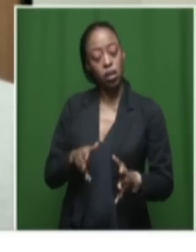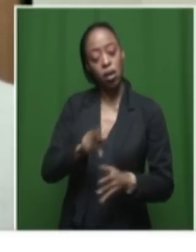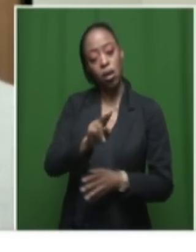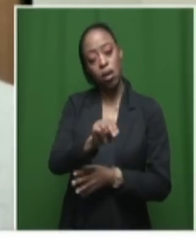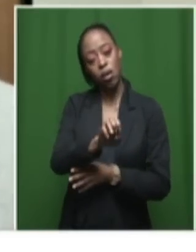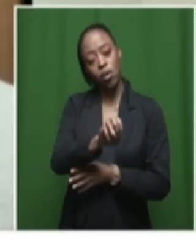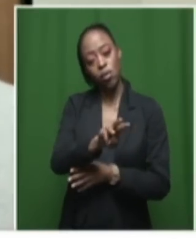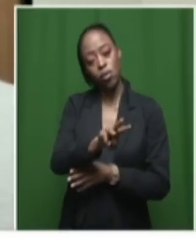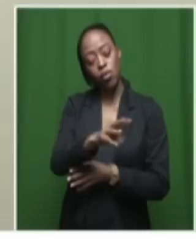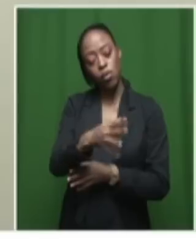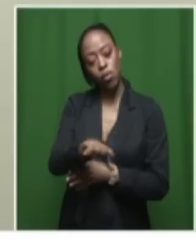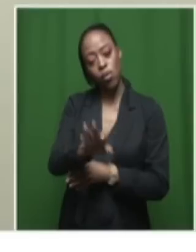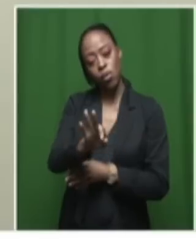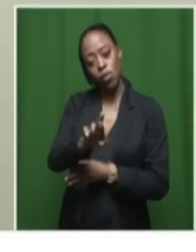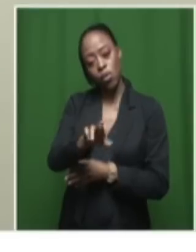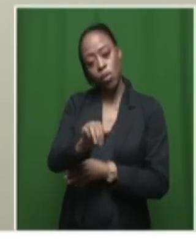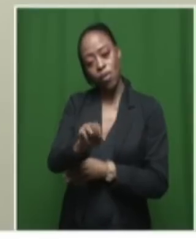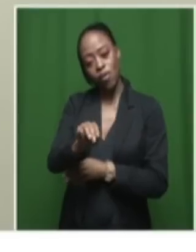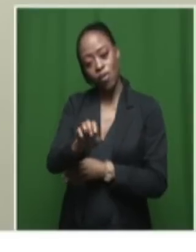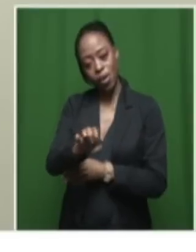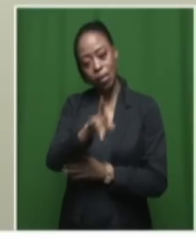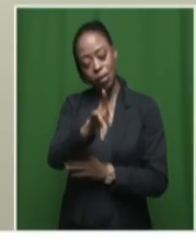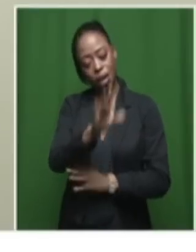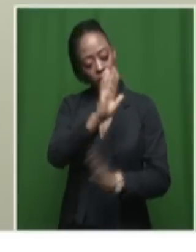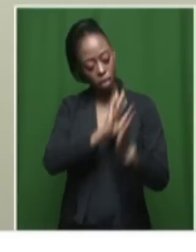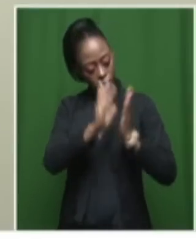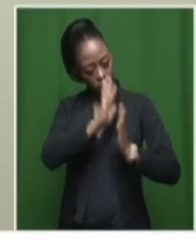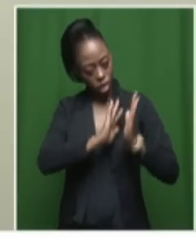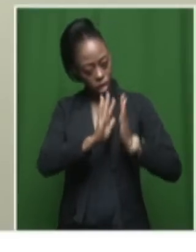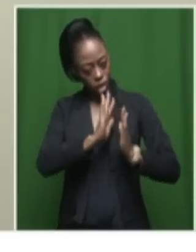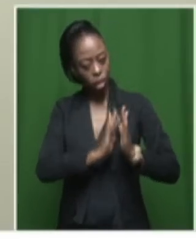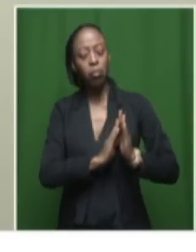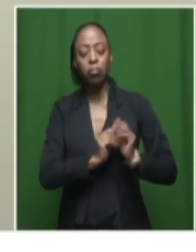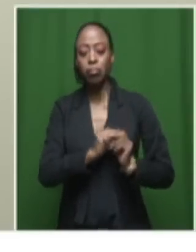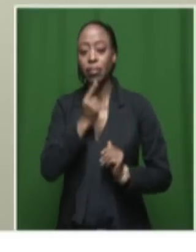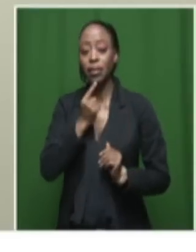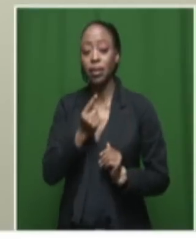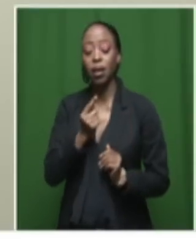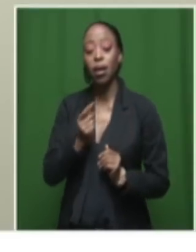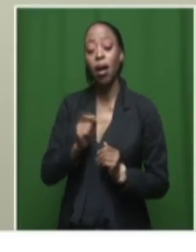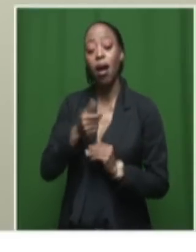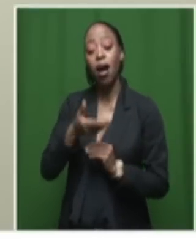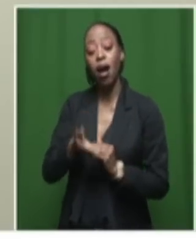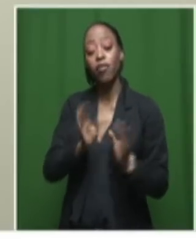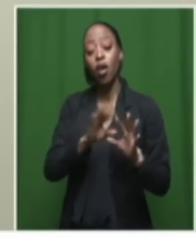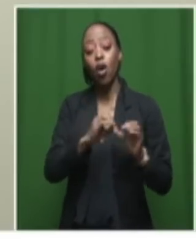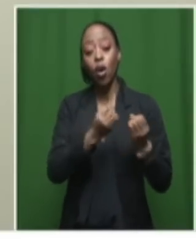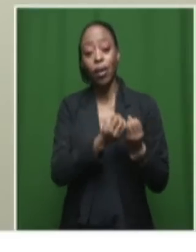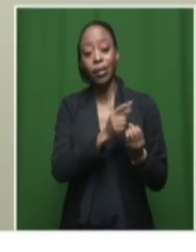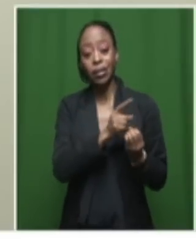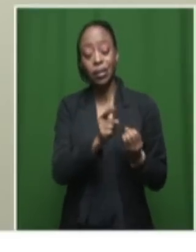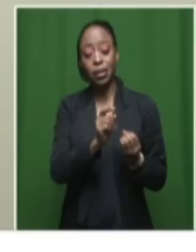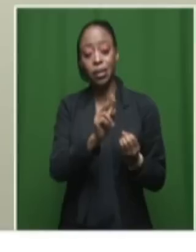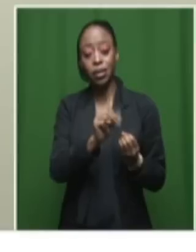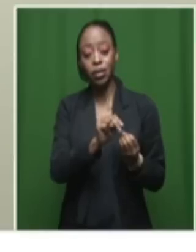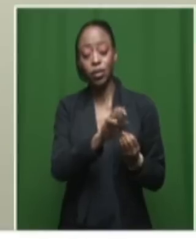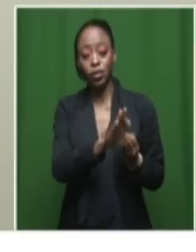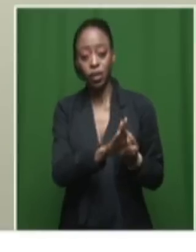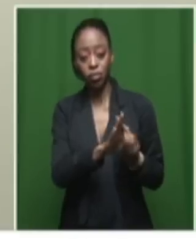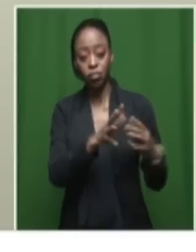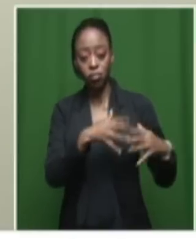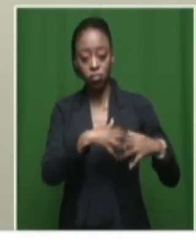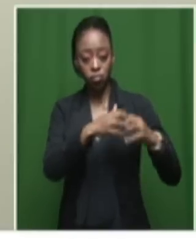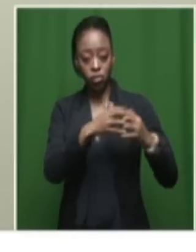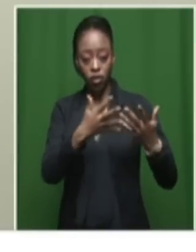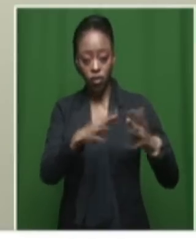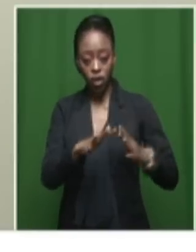Richard Pataus, related a story to us. He said that, after the New Frame had been launched, he was paid a visit by